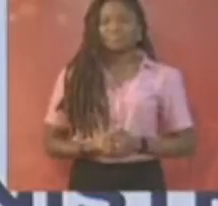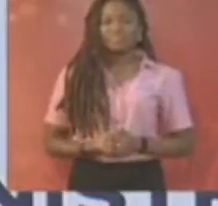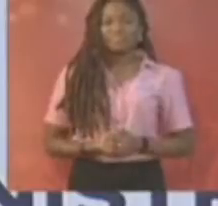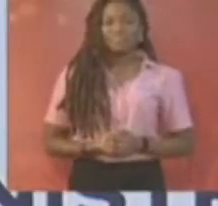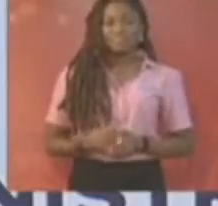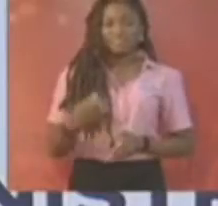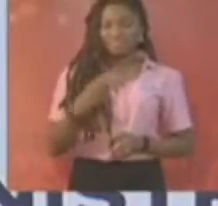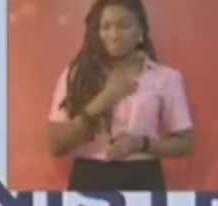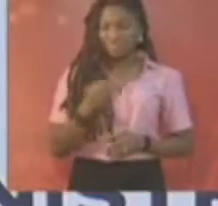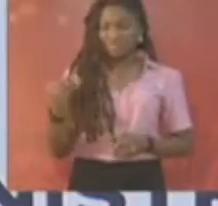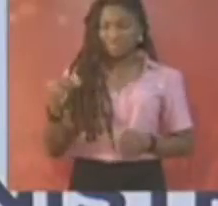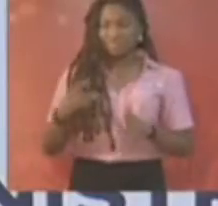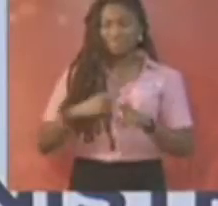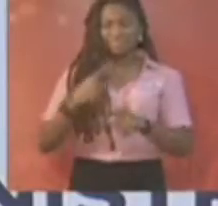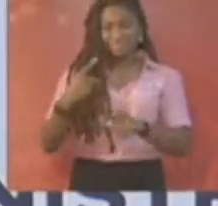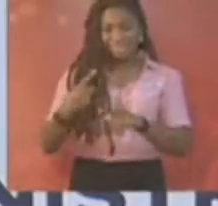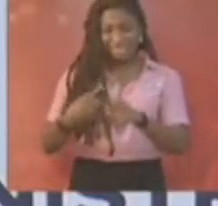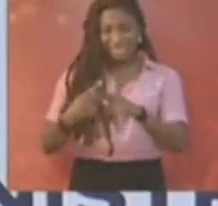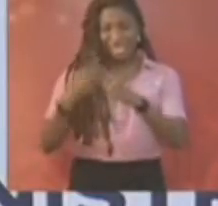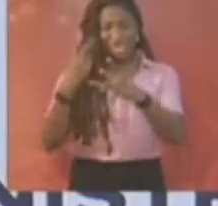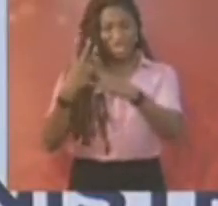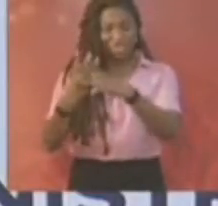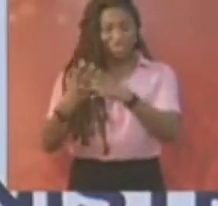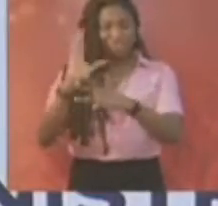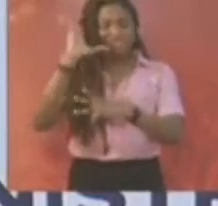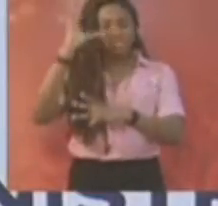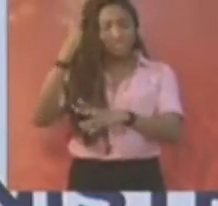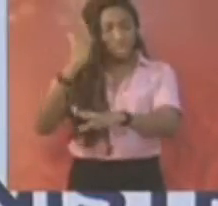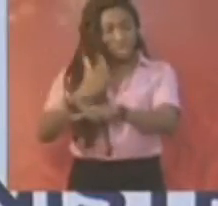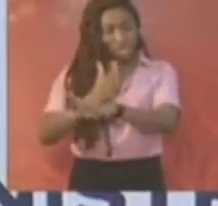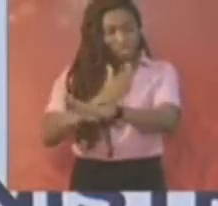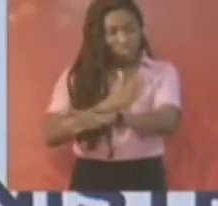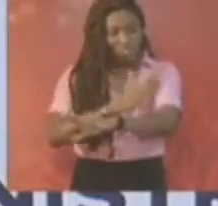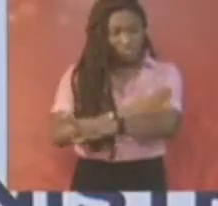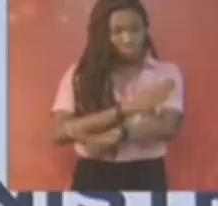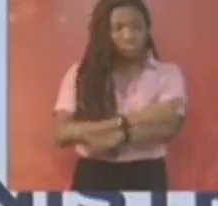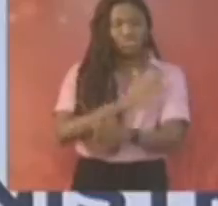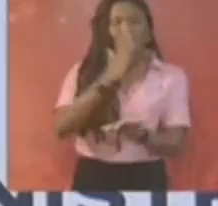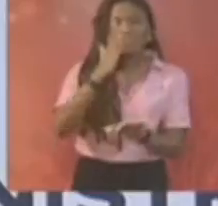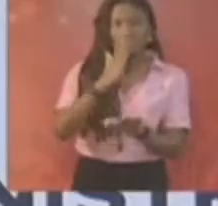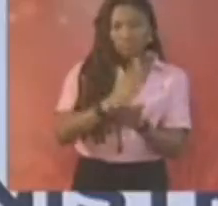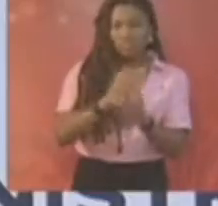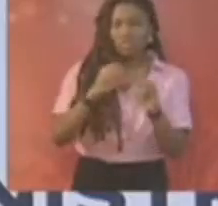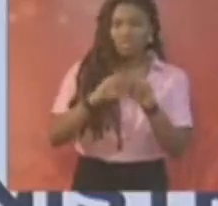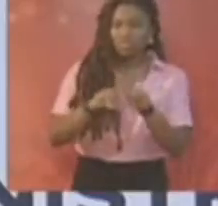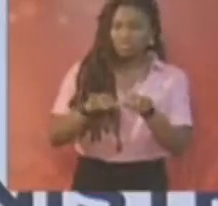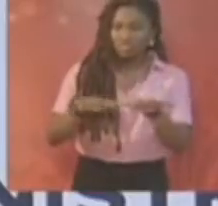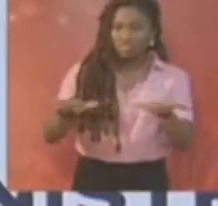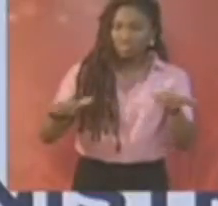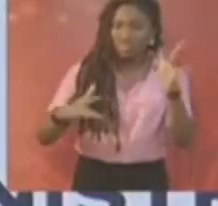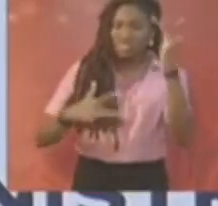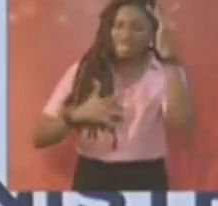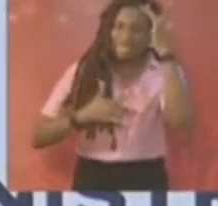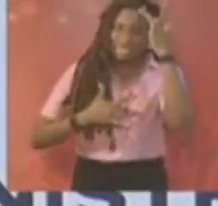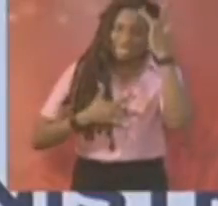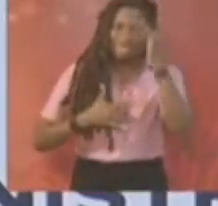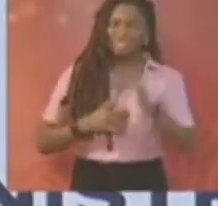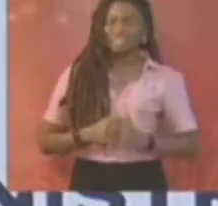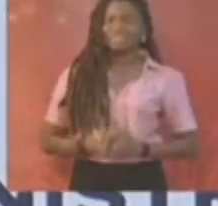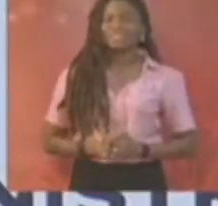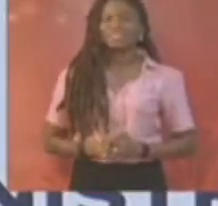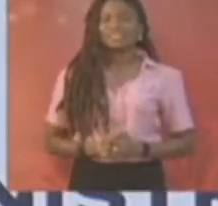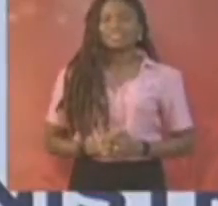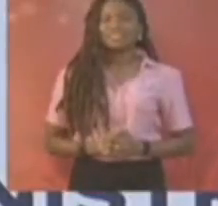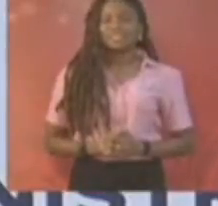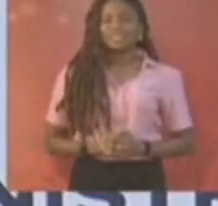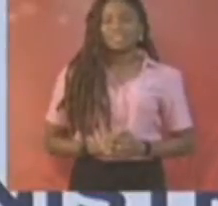prison system would then improve whatever outcomes they have. But the attempts to improve the